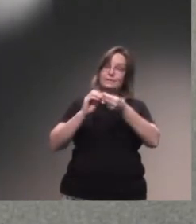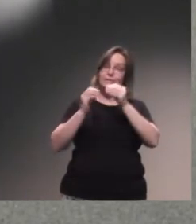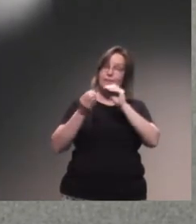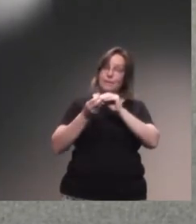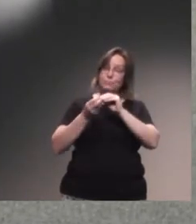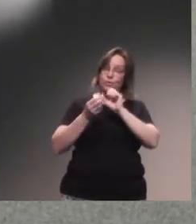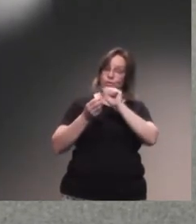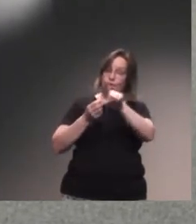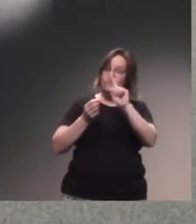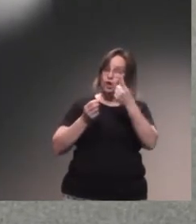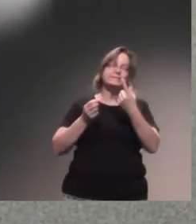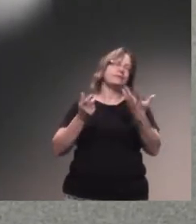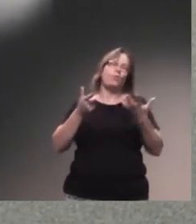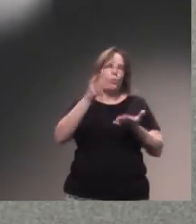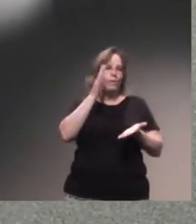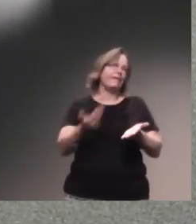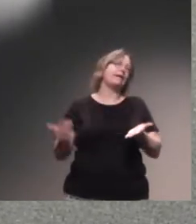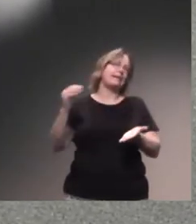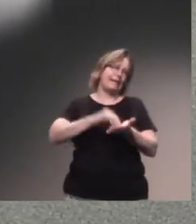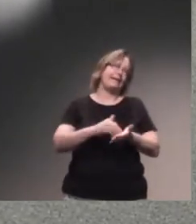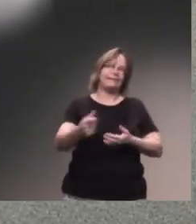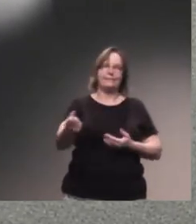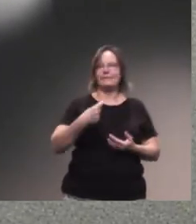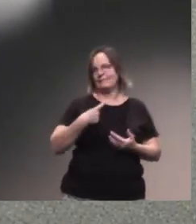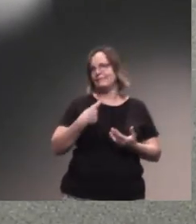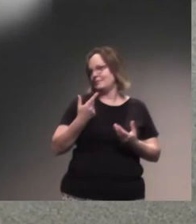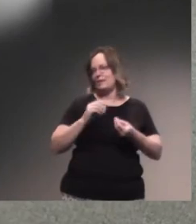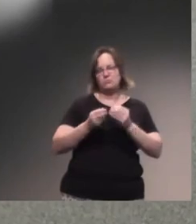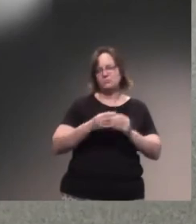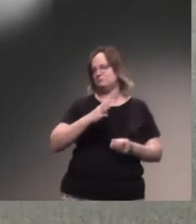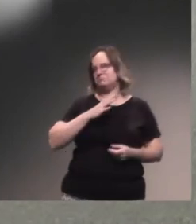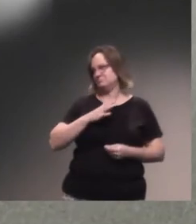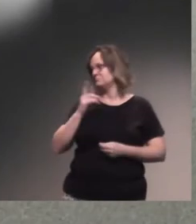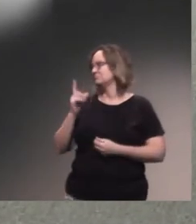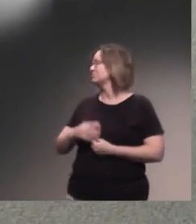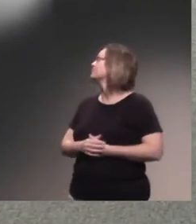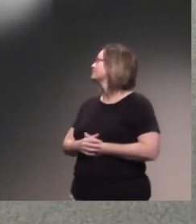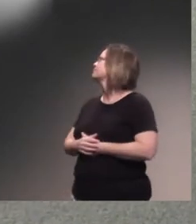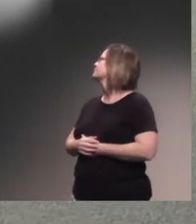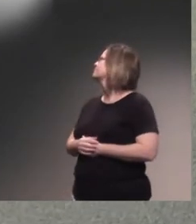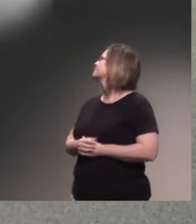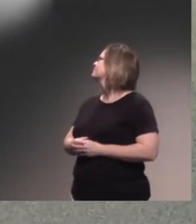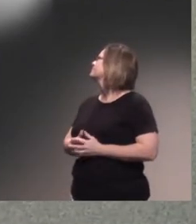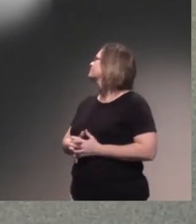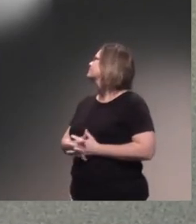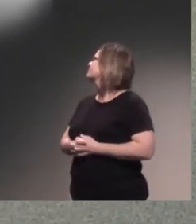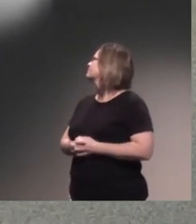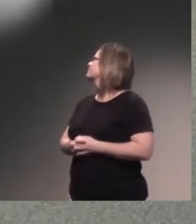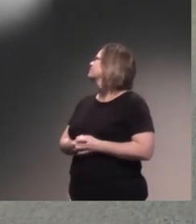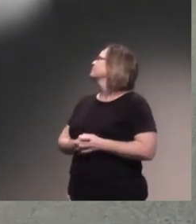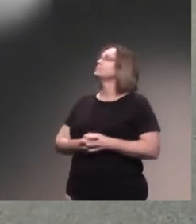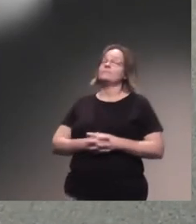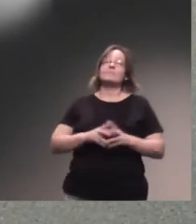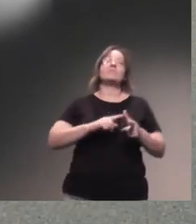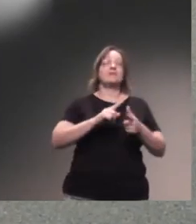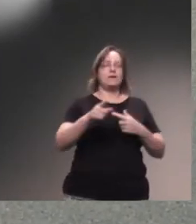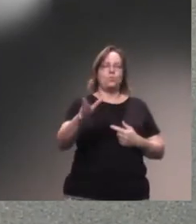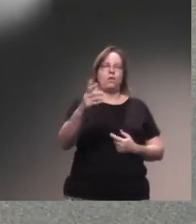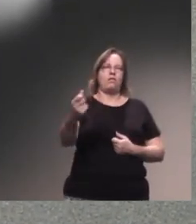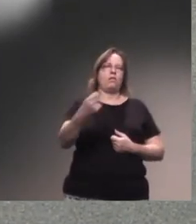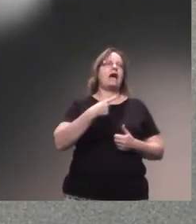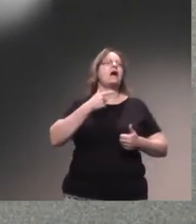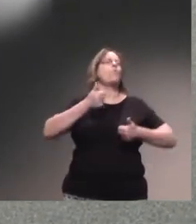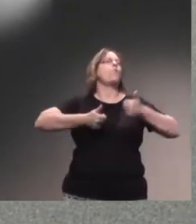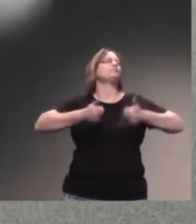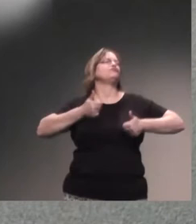make you type in the number again, as they did here in this example. Then they'll ask you what fund.